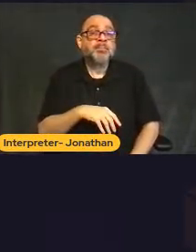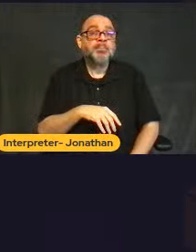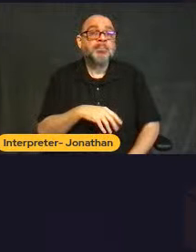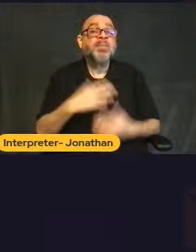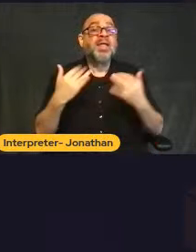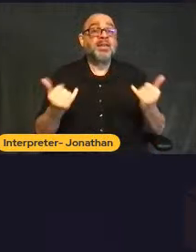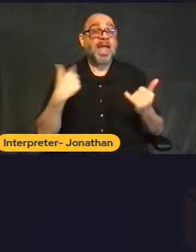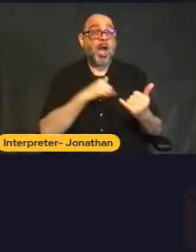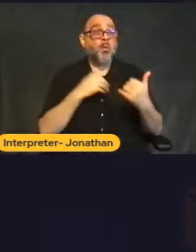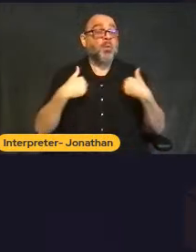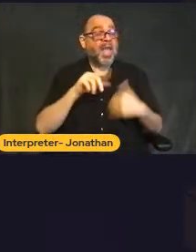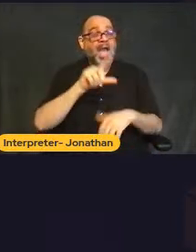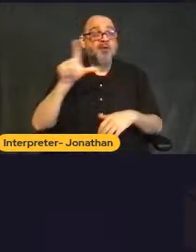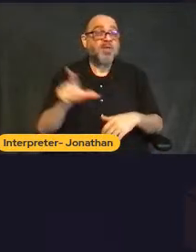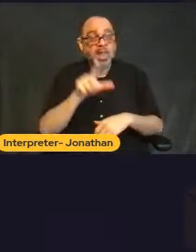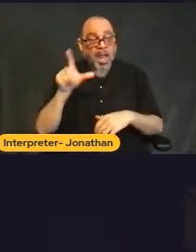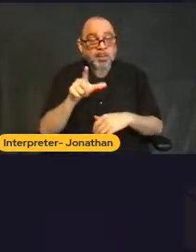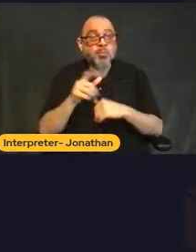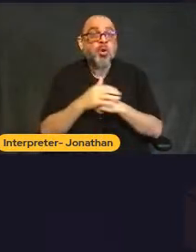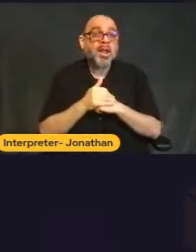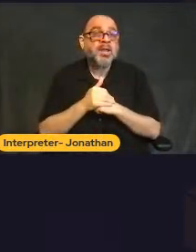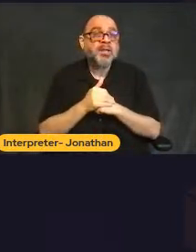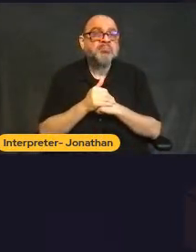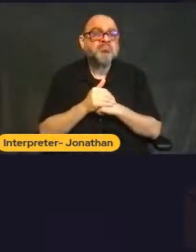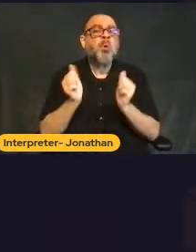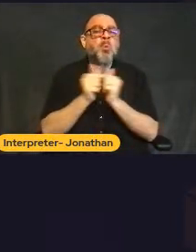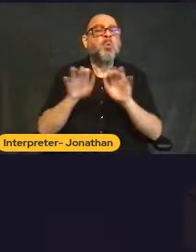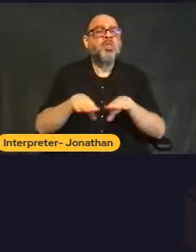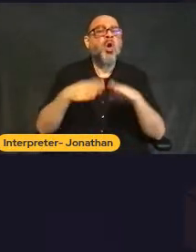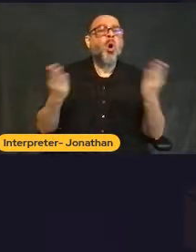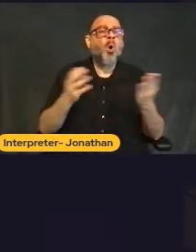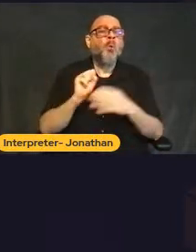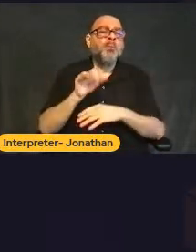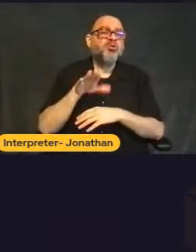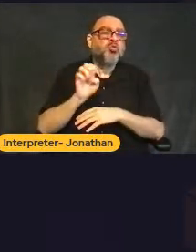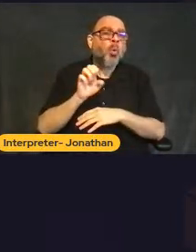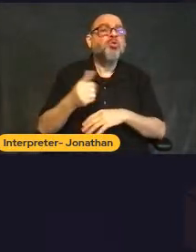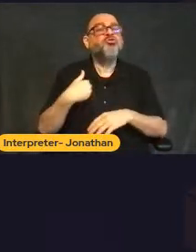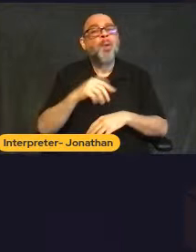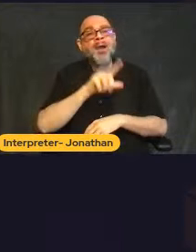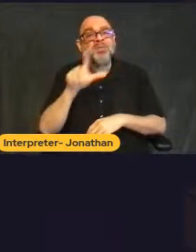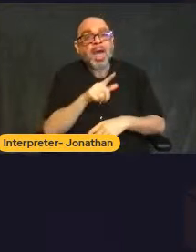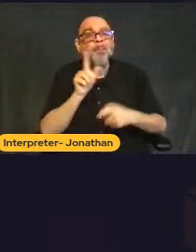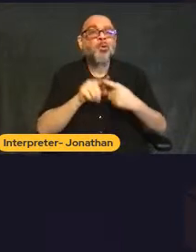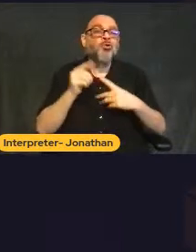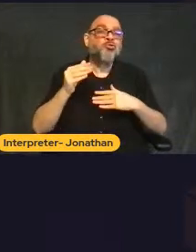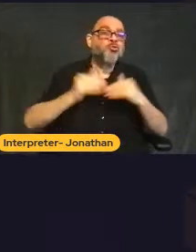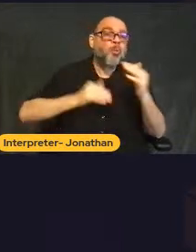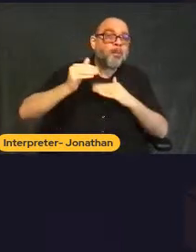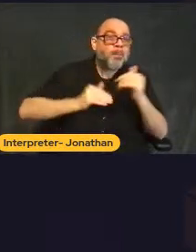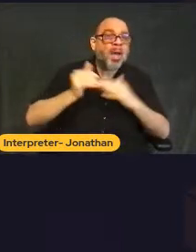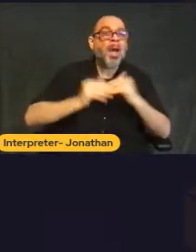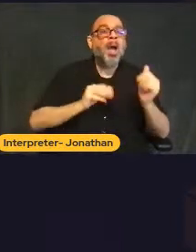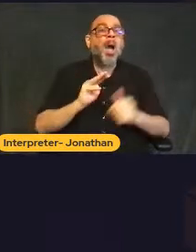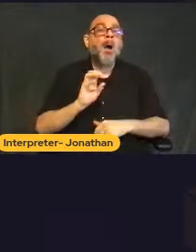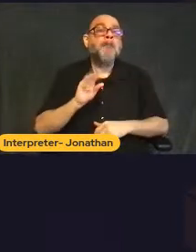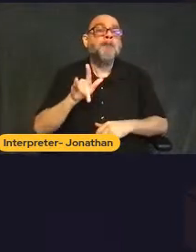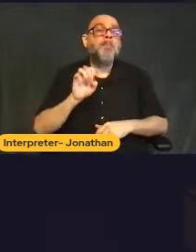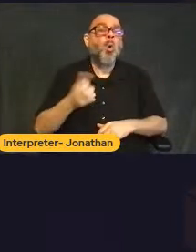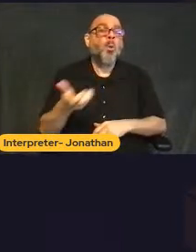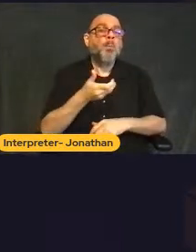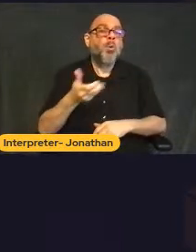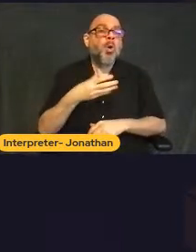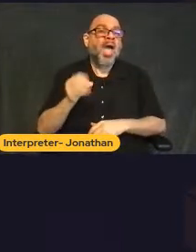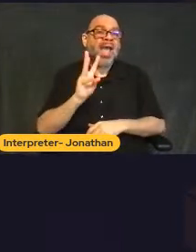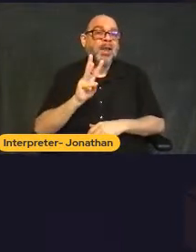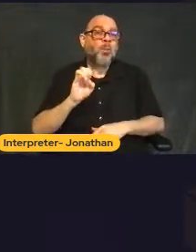libraries. Amplify offers open source client libraries to build mobile and web apps. Next, we have